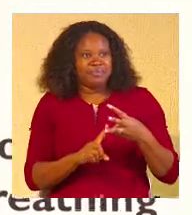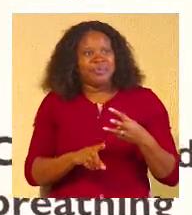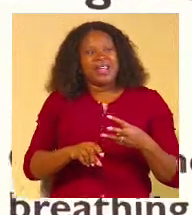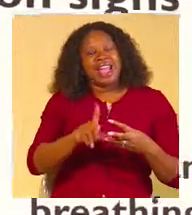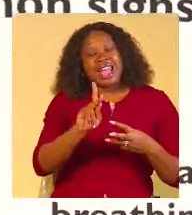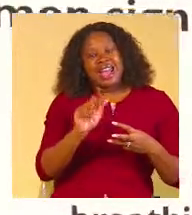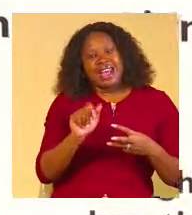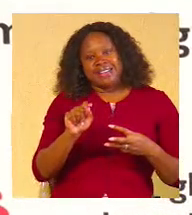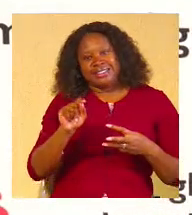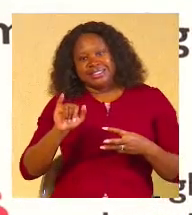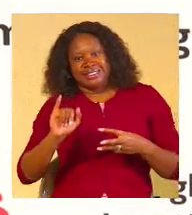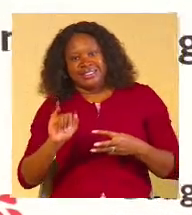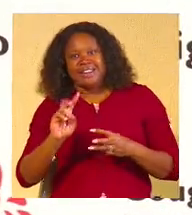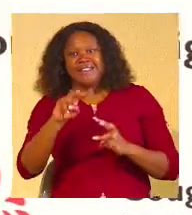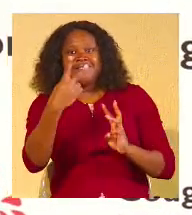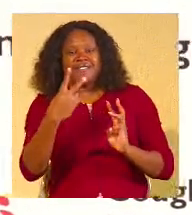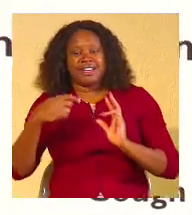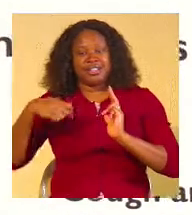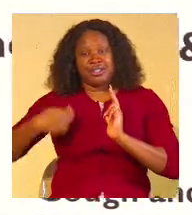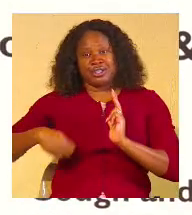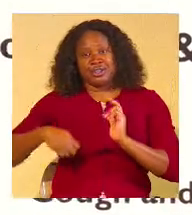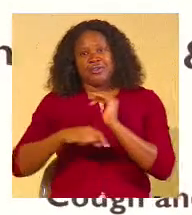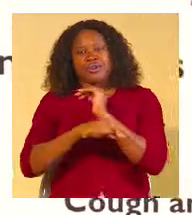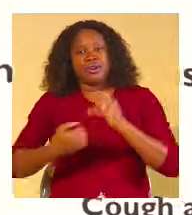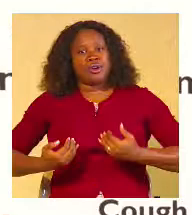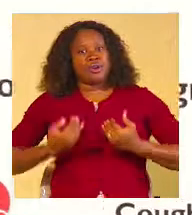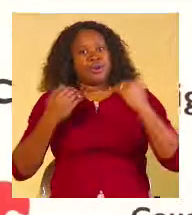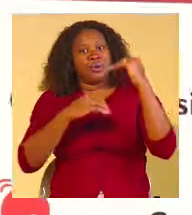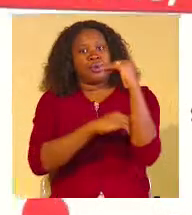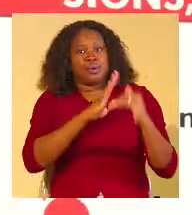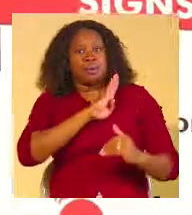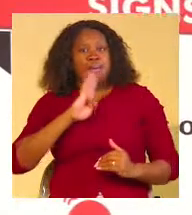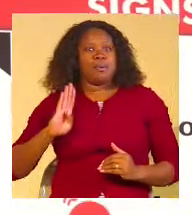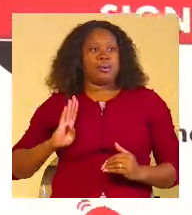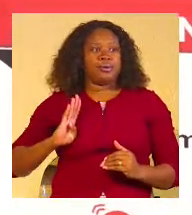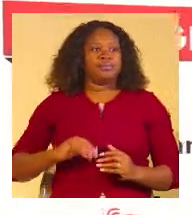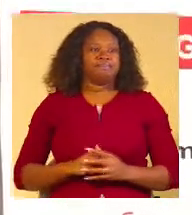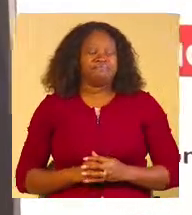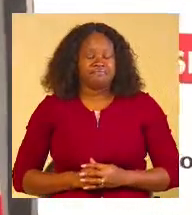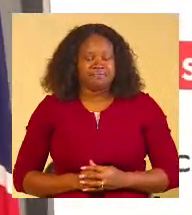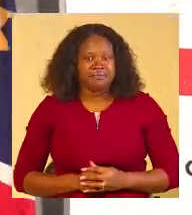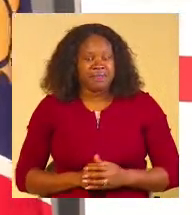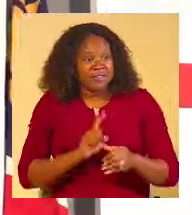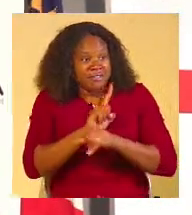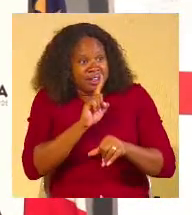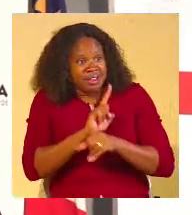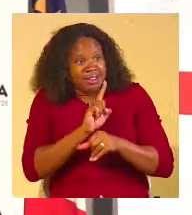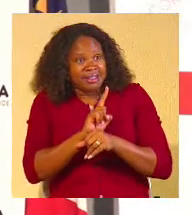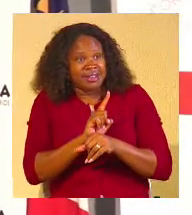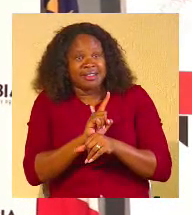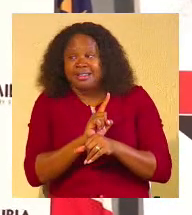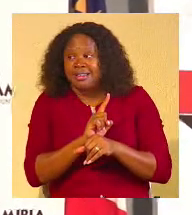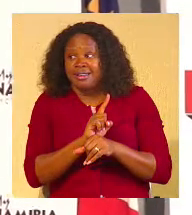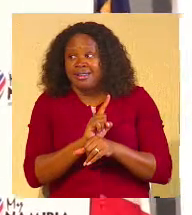Elserine Katiti, the Vice Chairperson of the National Youth Council Board. Firstly, I think I would like